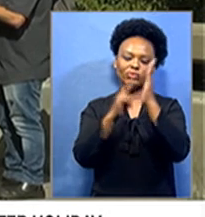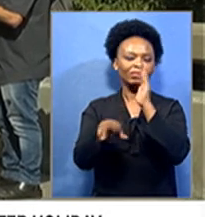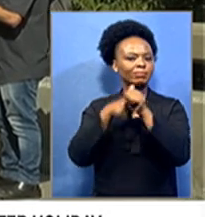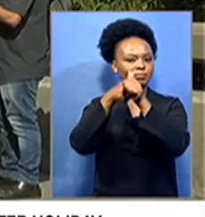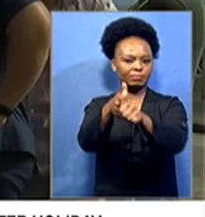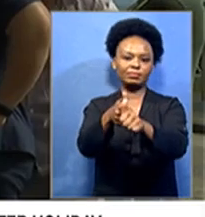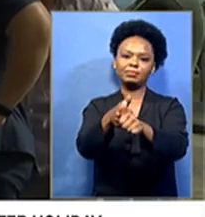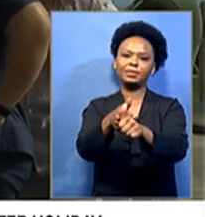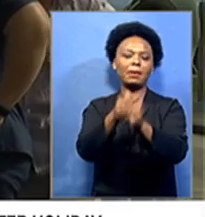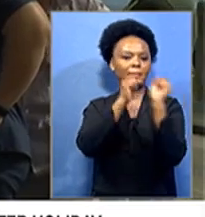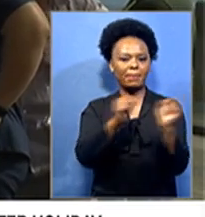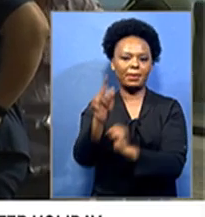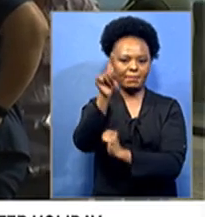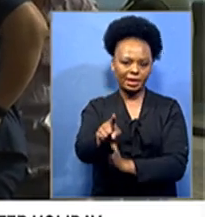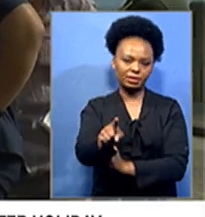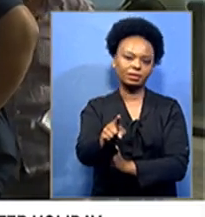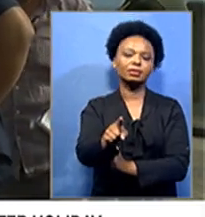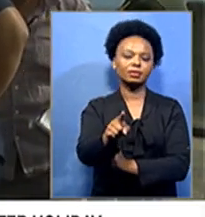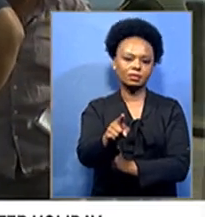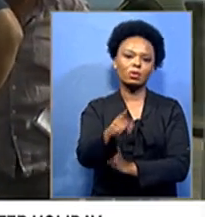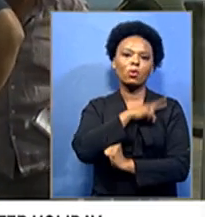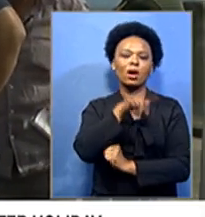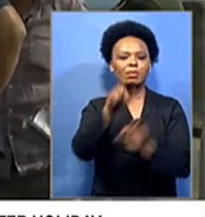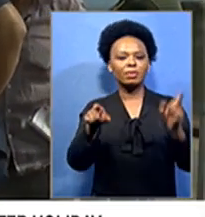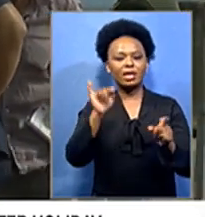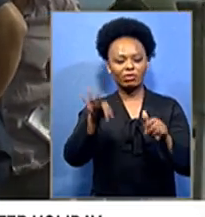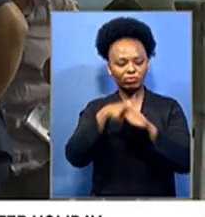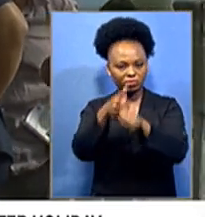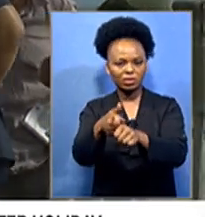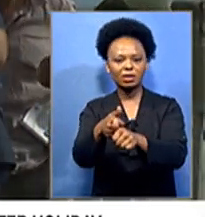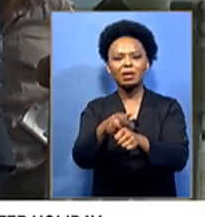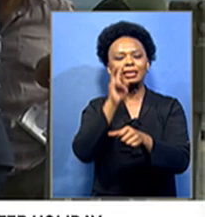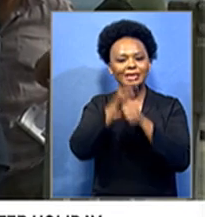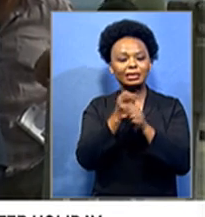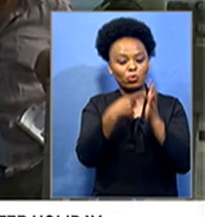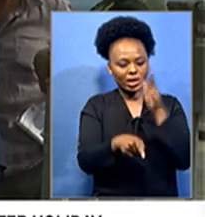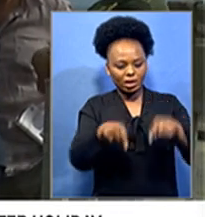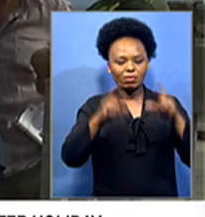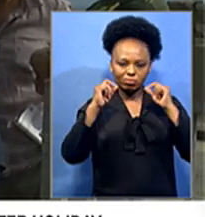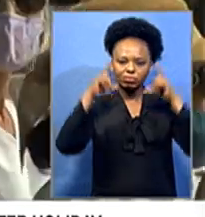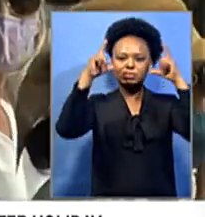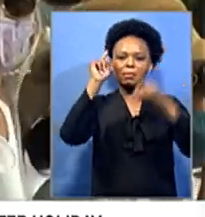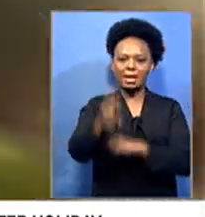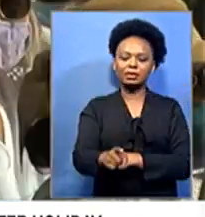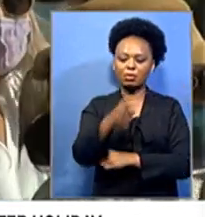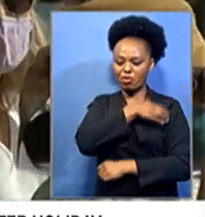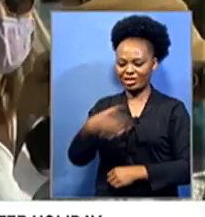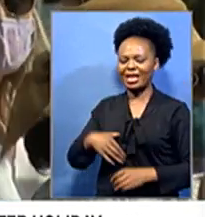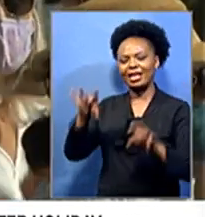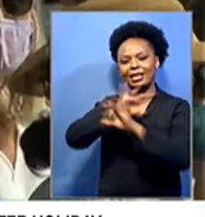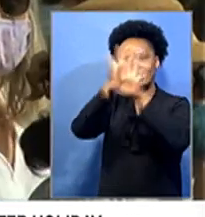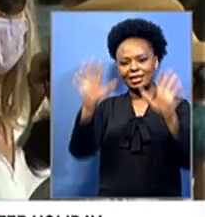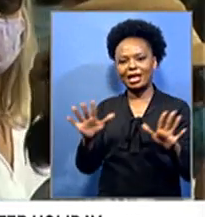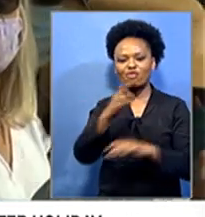the fact that our numbers are a bit low. We need to be cautious during this week. And I think the President has made the point very clearly. The religious sector